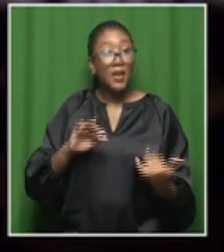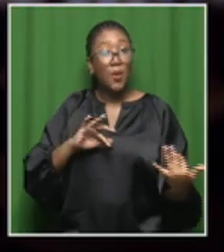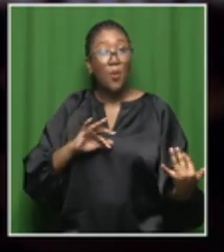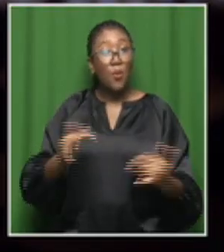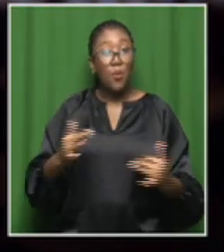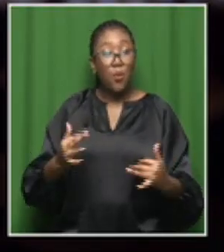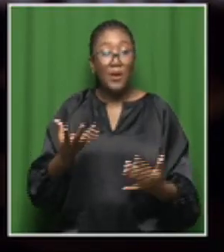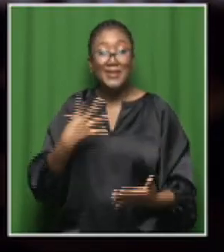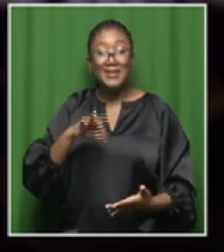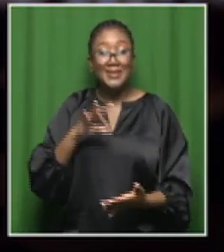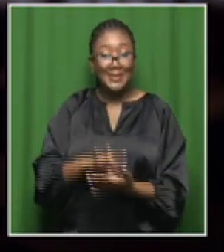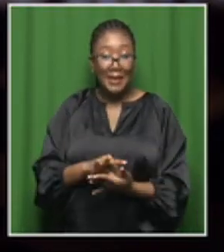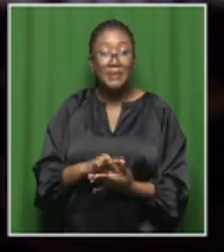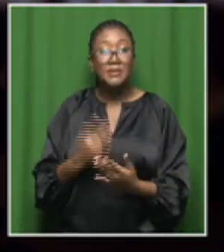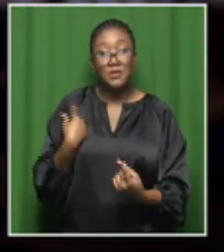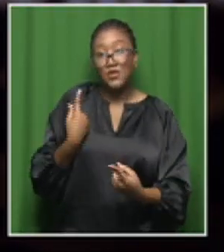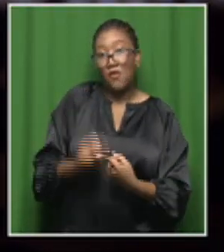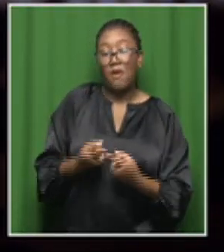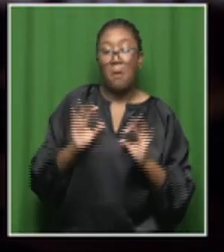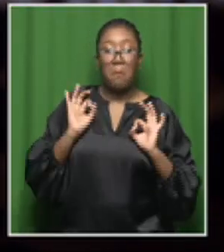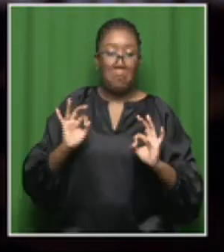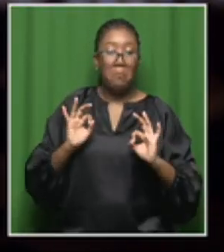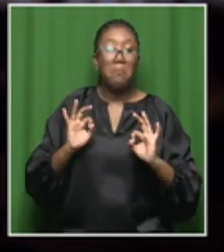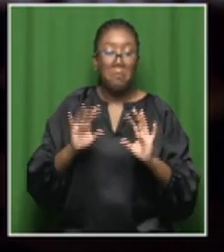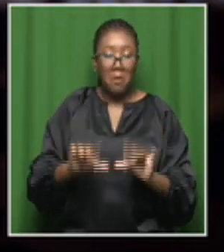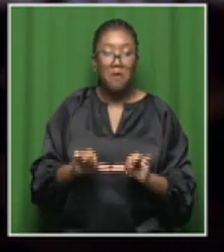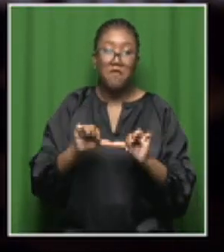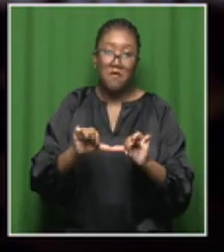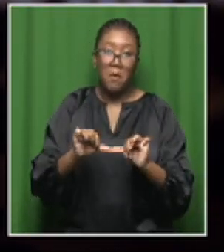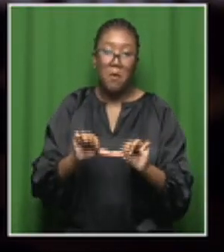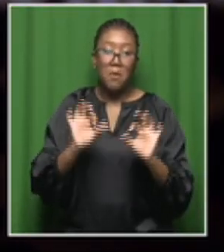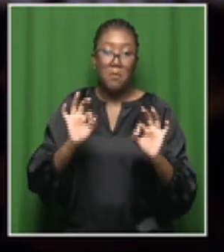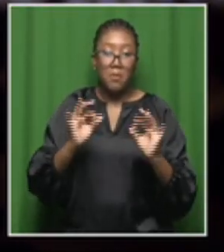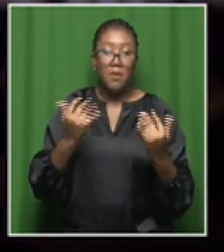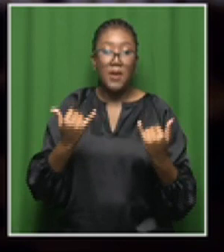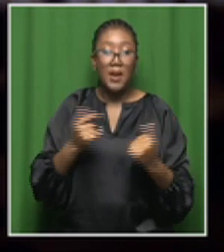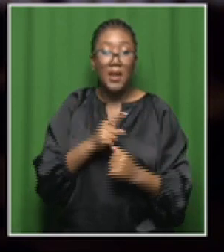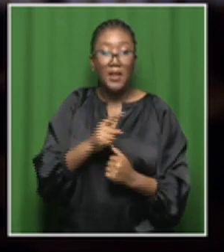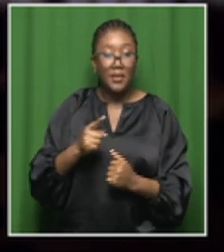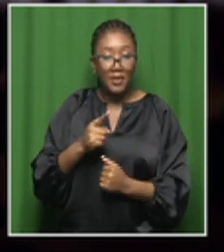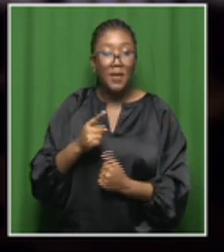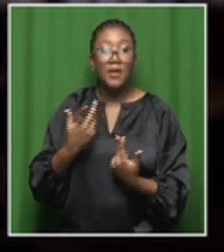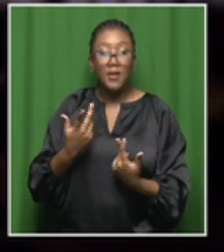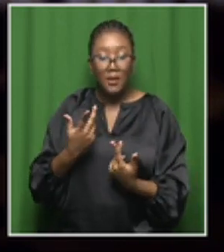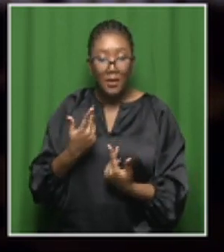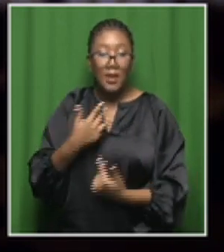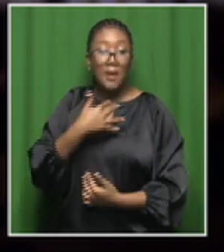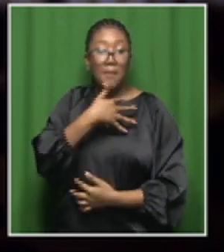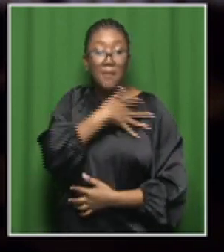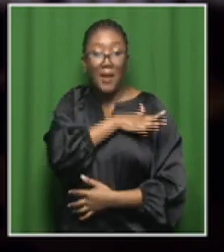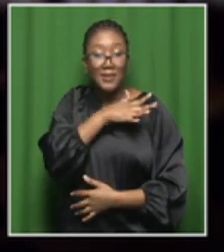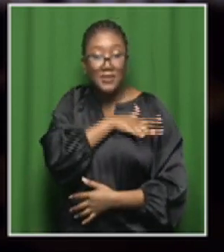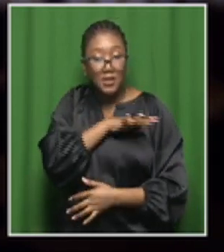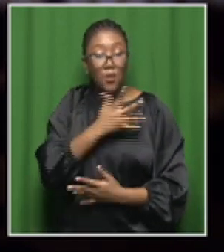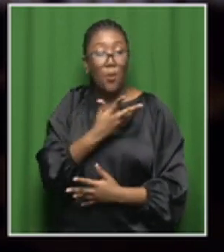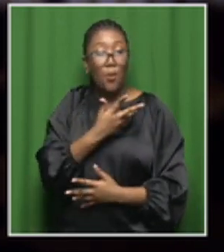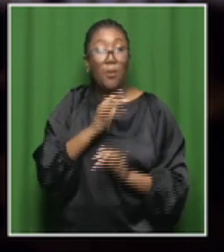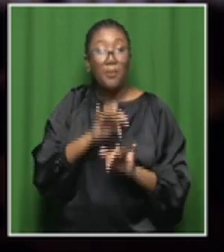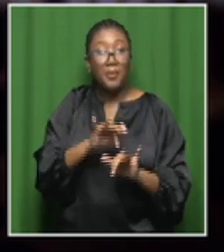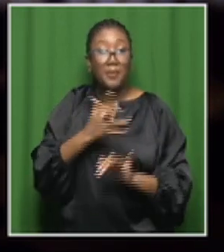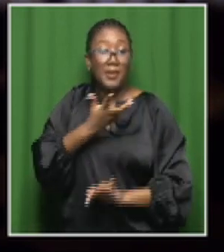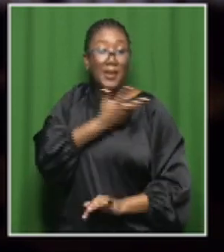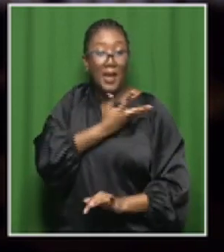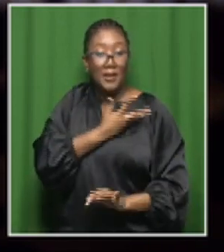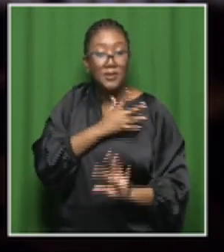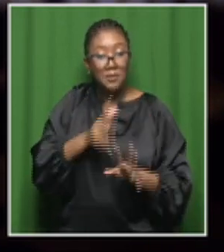Israeli troops have withdrawn to the outskirts of Gaza, and Palestinians are able to return to their homes or what is left of them, often